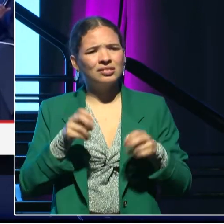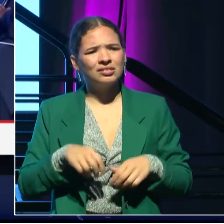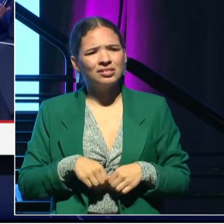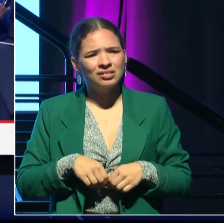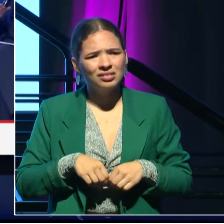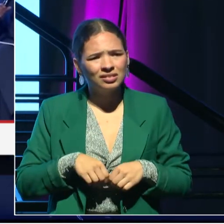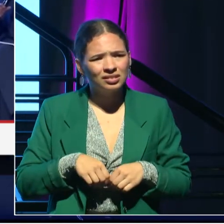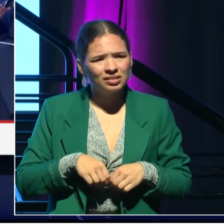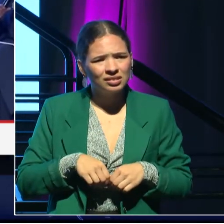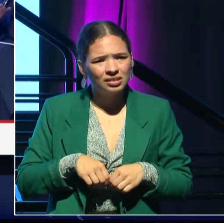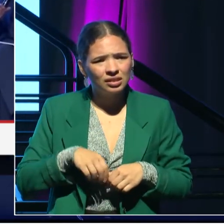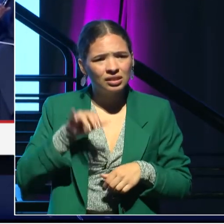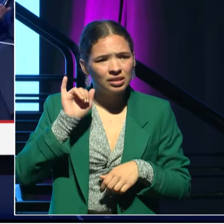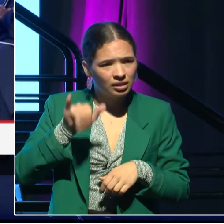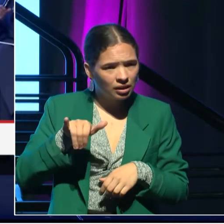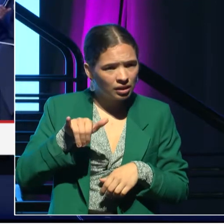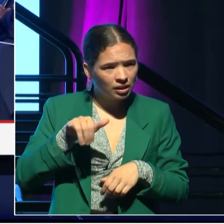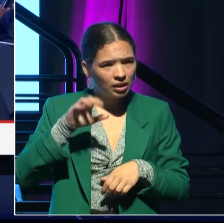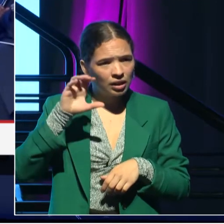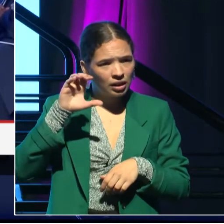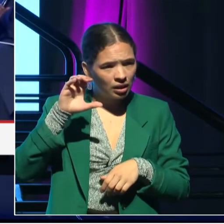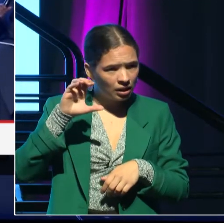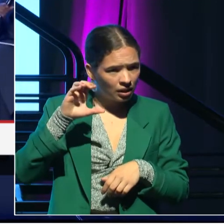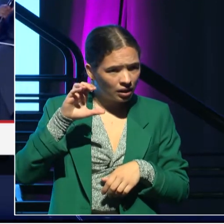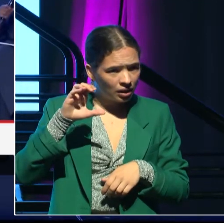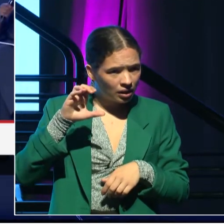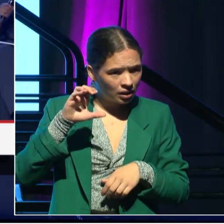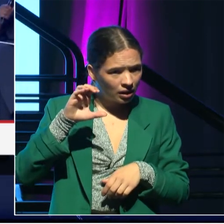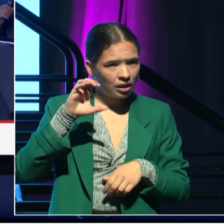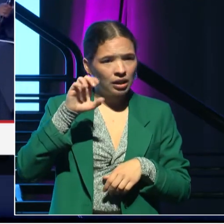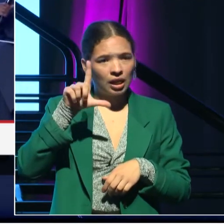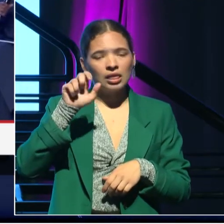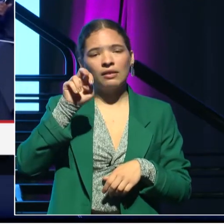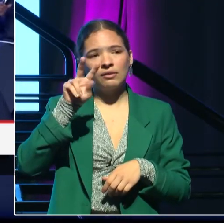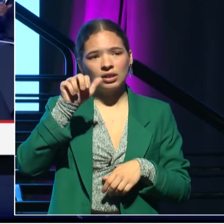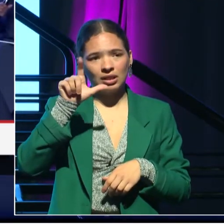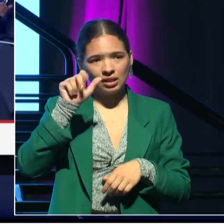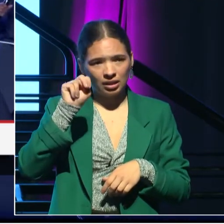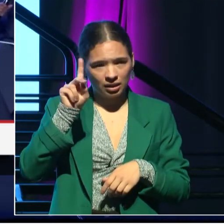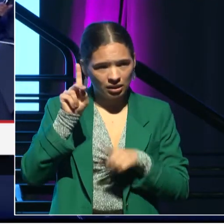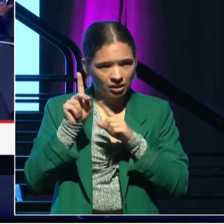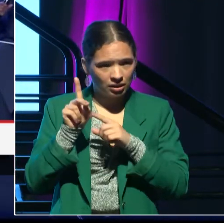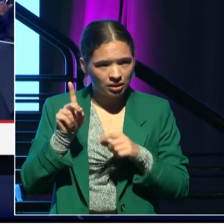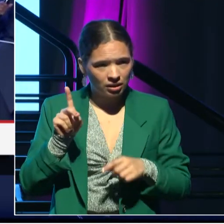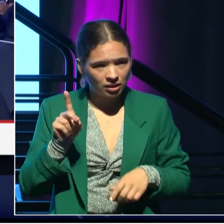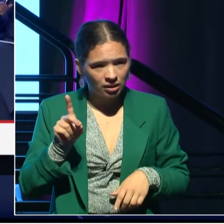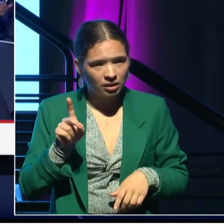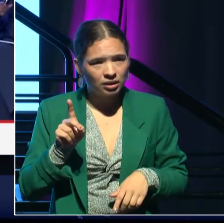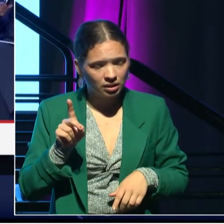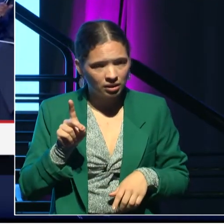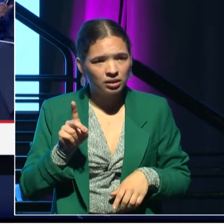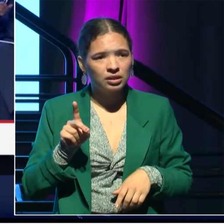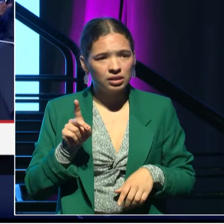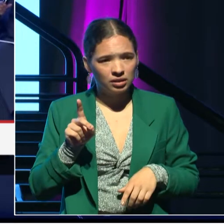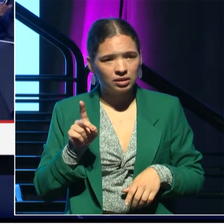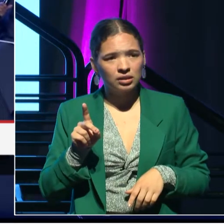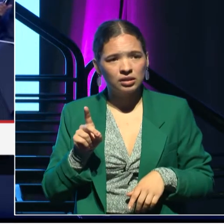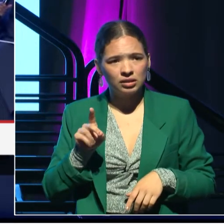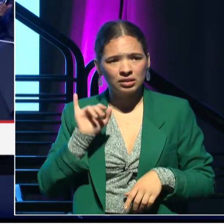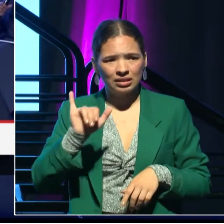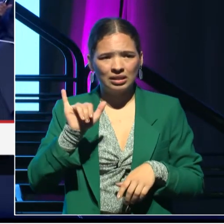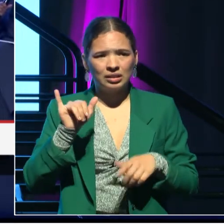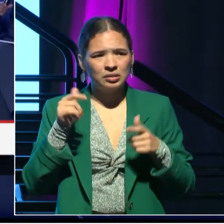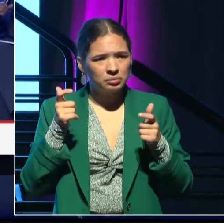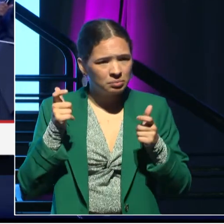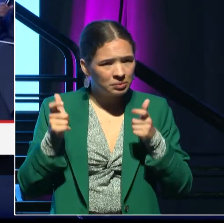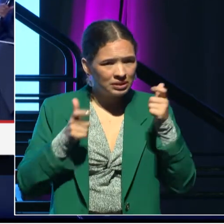that really works hard to remove the implicit bias by focusing on what Congresswoman Underwood talked about, the data, the